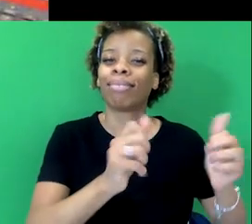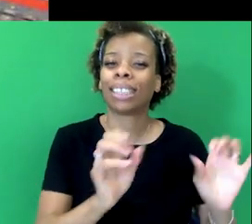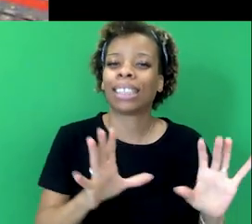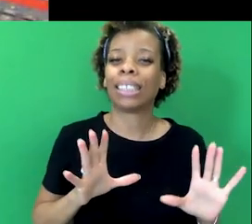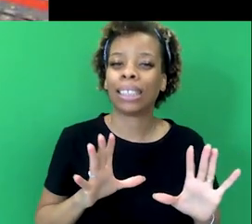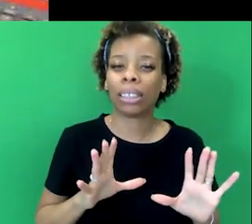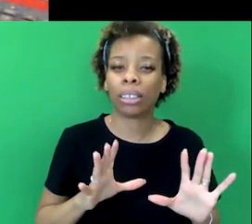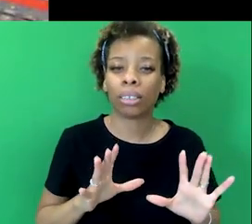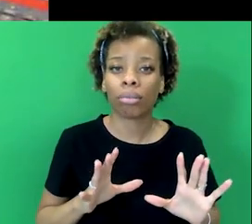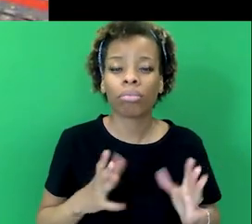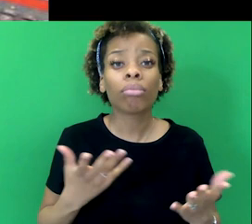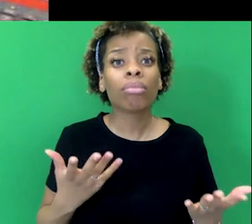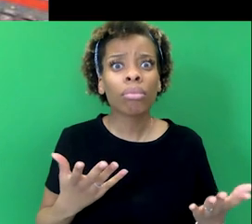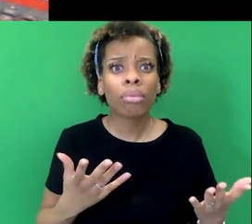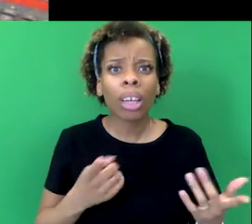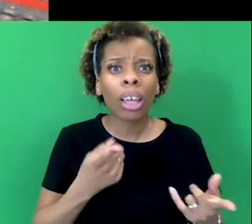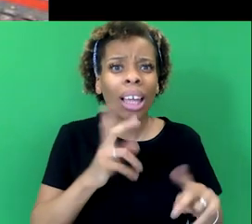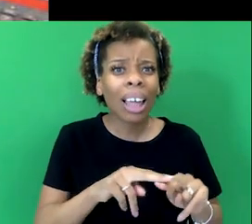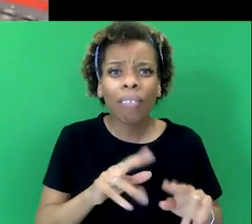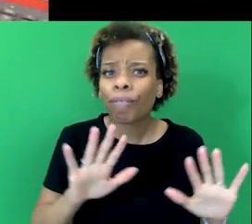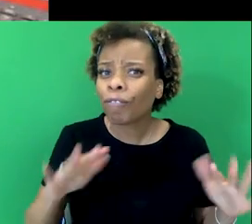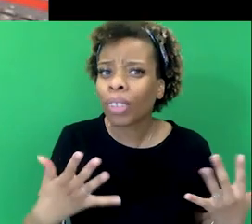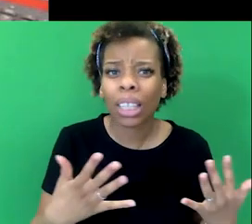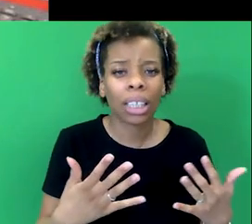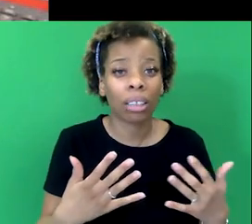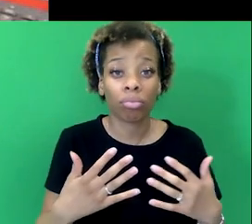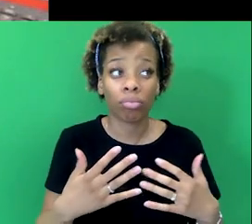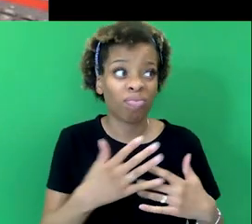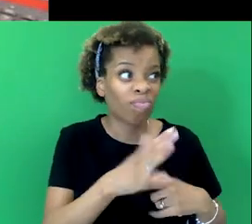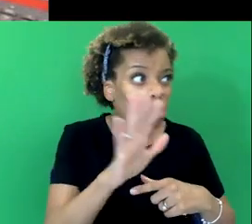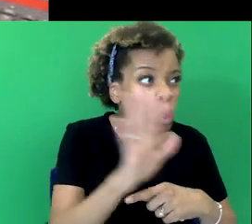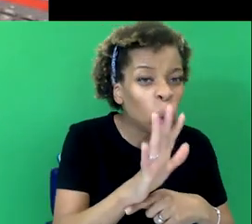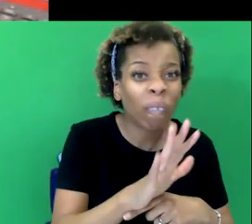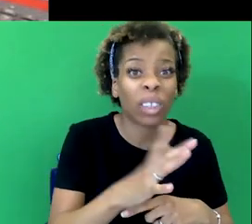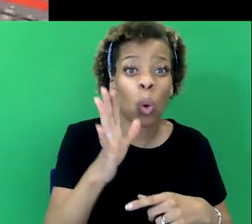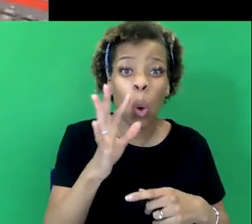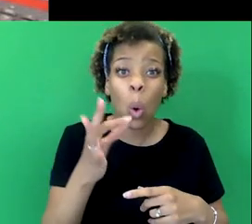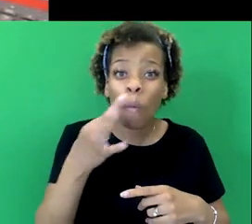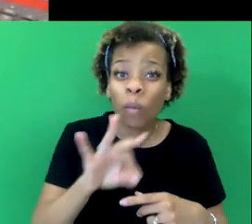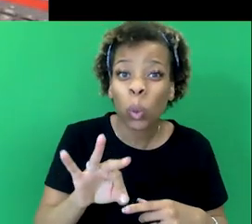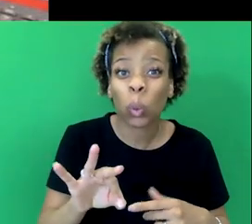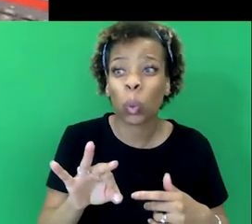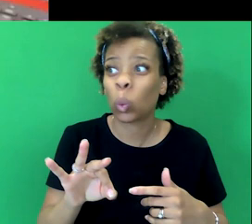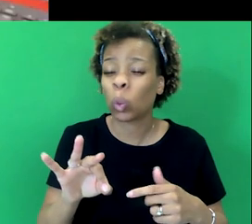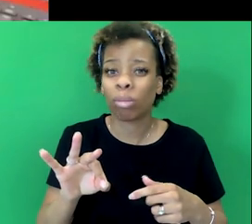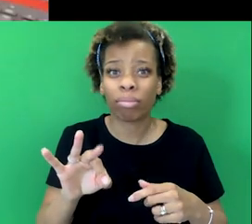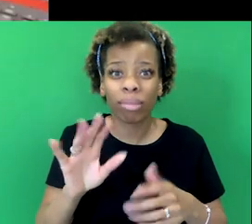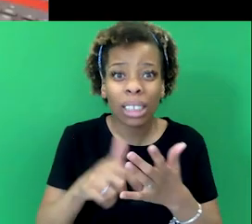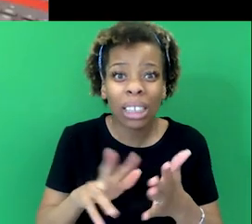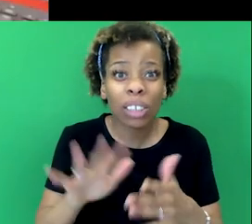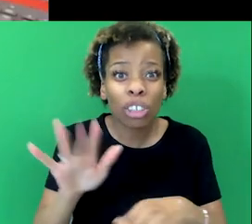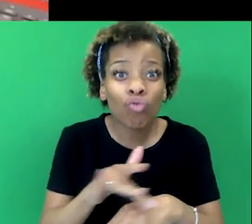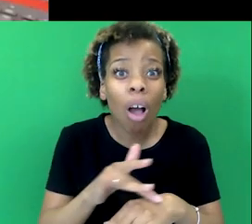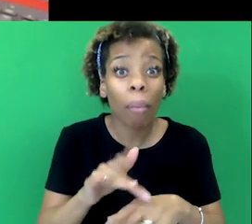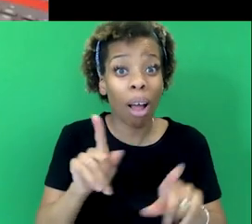movies or books or TV series, in my case, about South Asians, you know, there's a real need